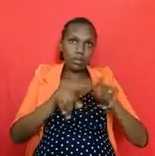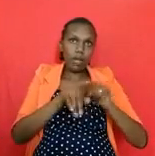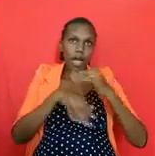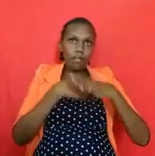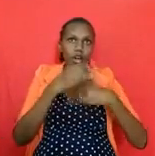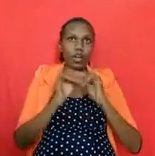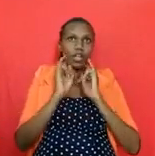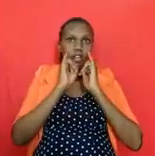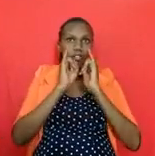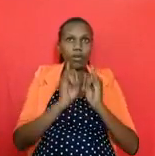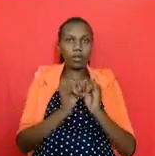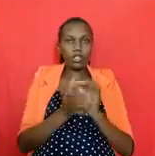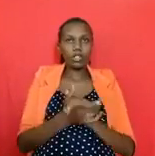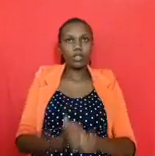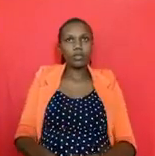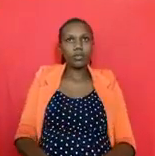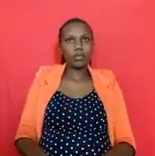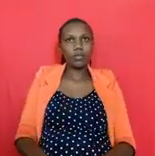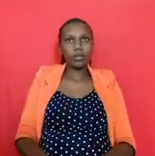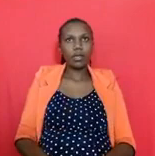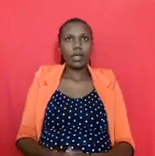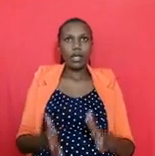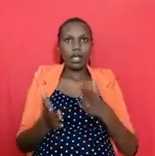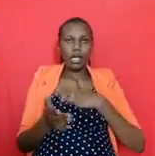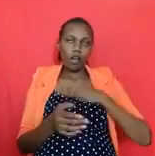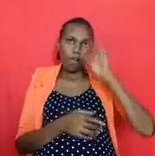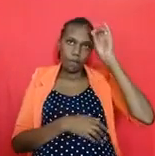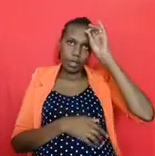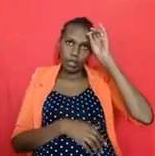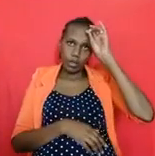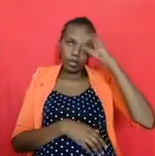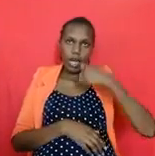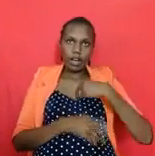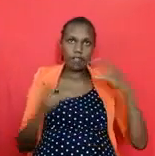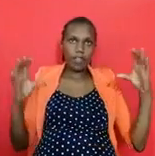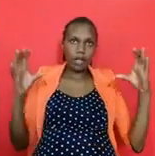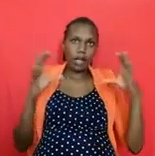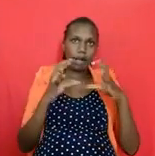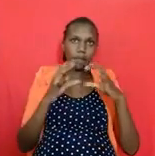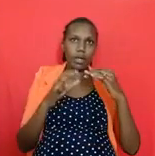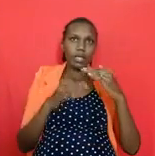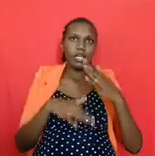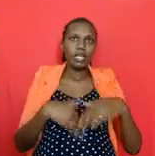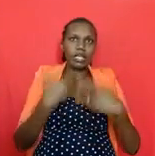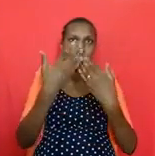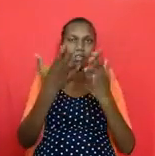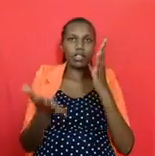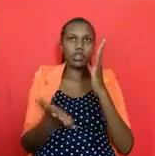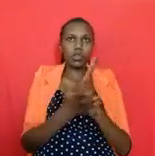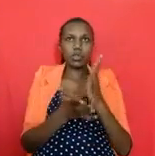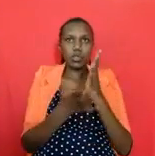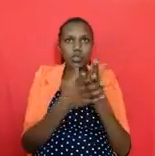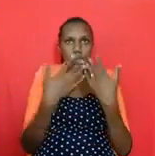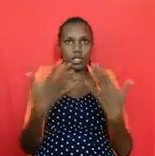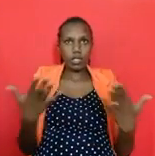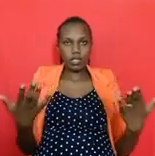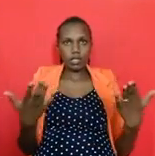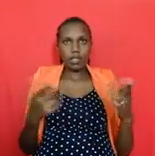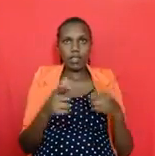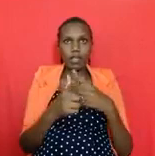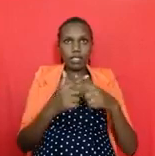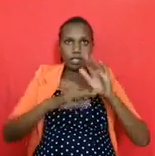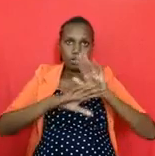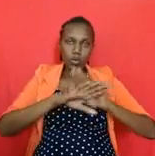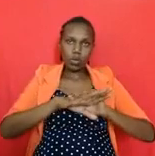provide a basis of our opinion. In our opinion, the accompanying financial statements give a true and fair view of the state of financial affairs of the